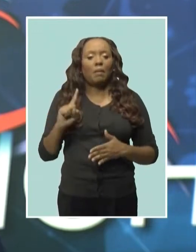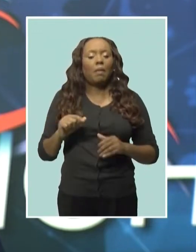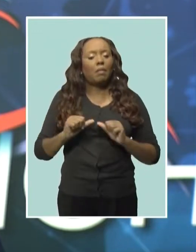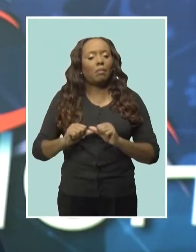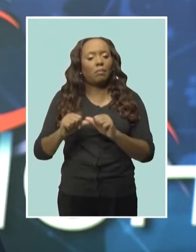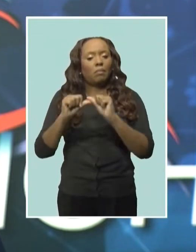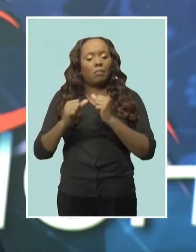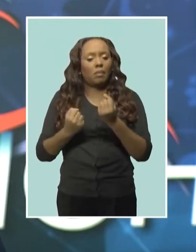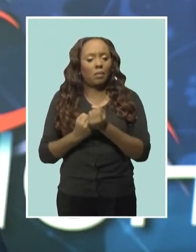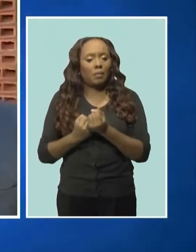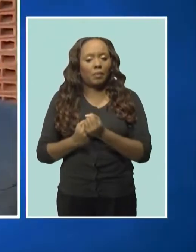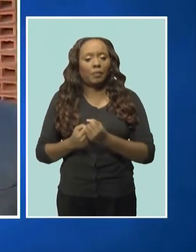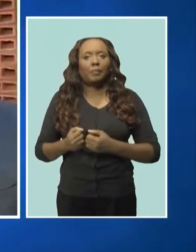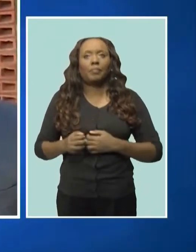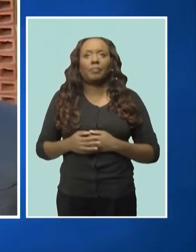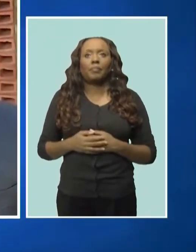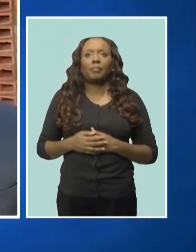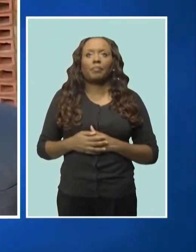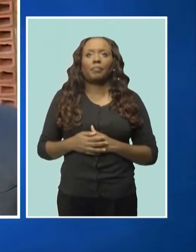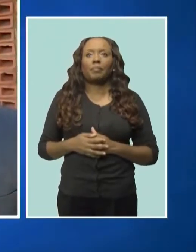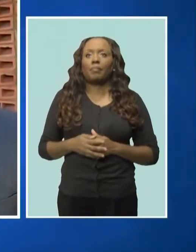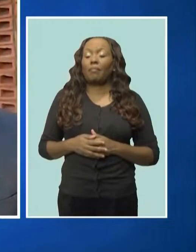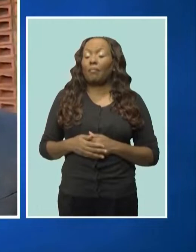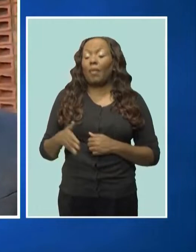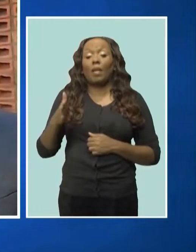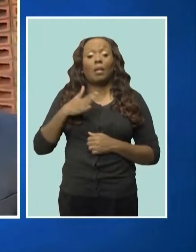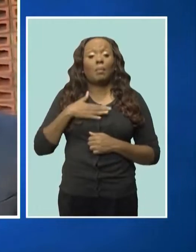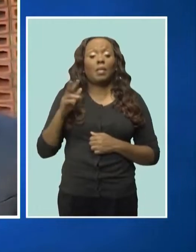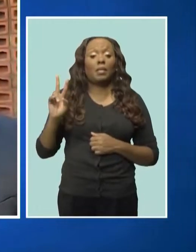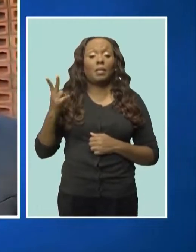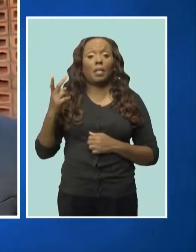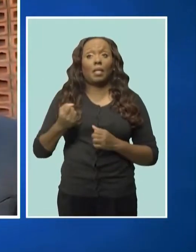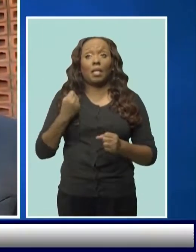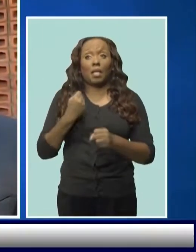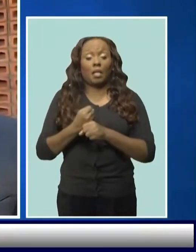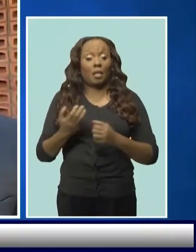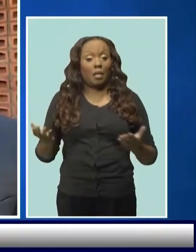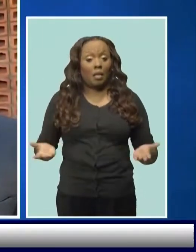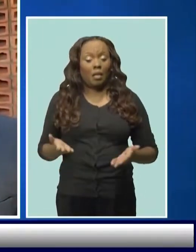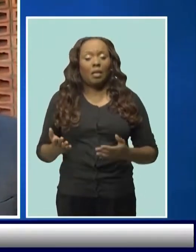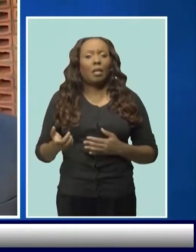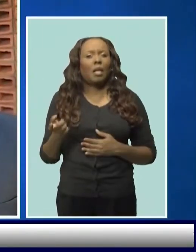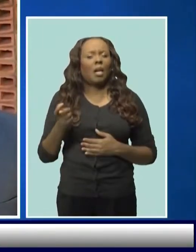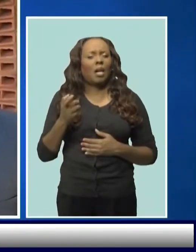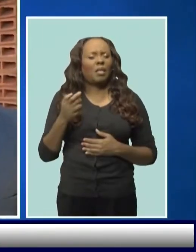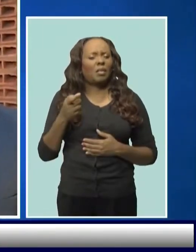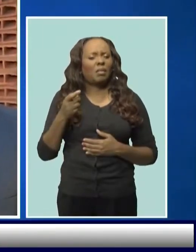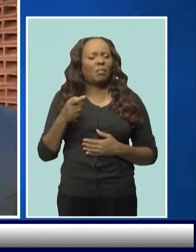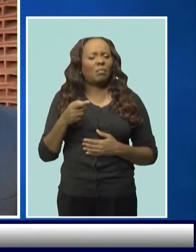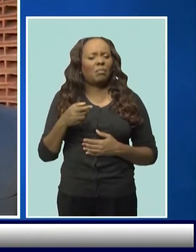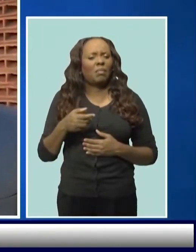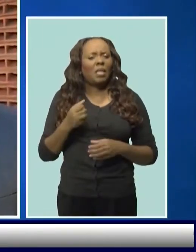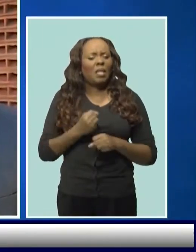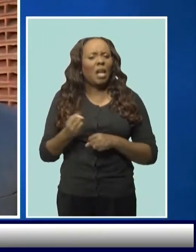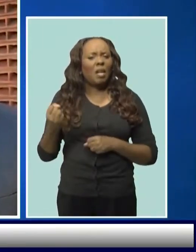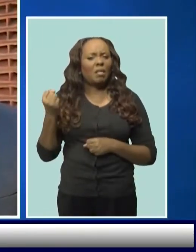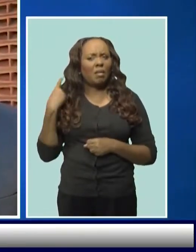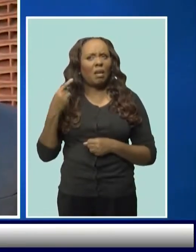support. It's my second year here, and I noticed that last year he was very